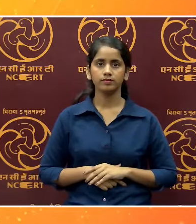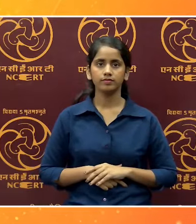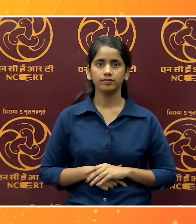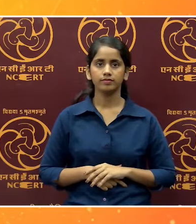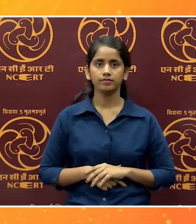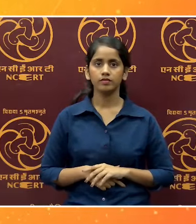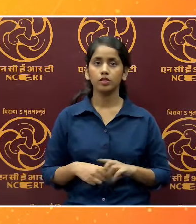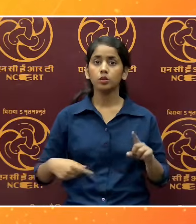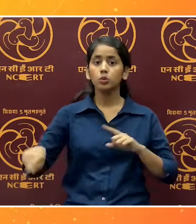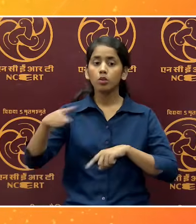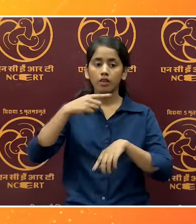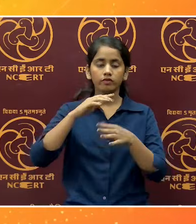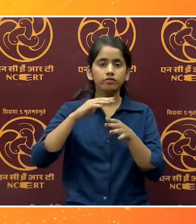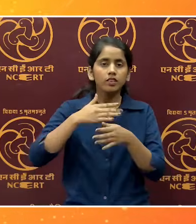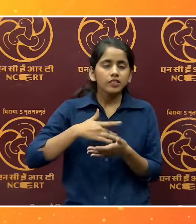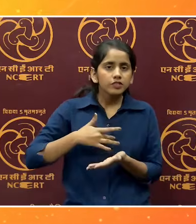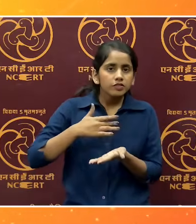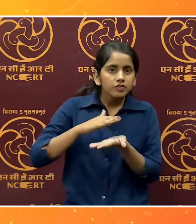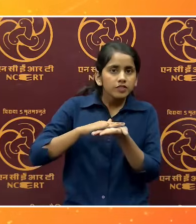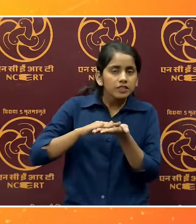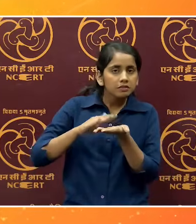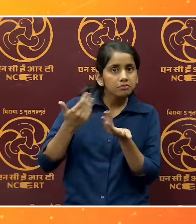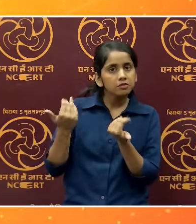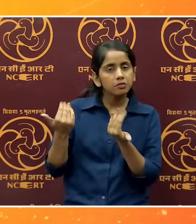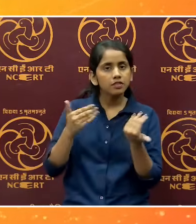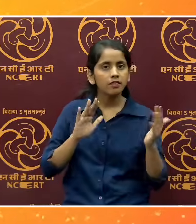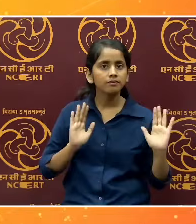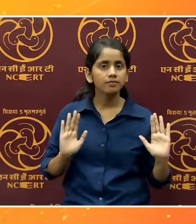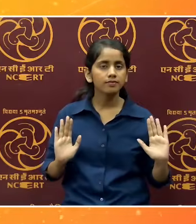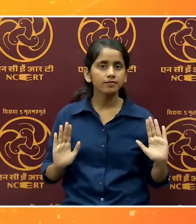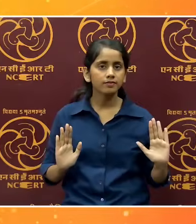can also feel it because it is embossed.